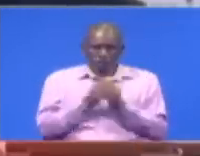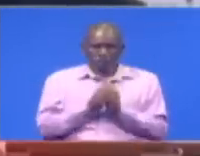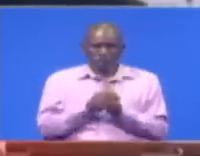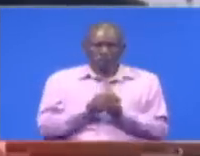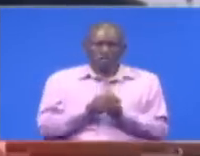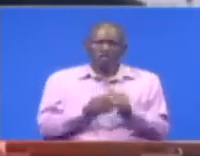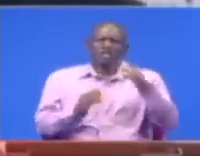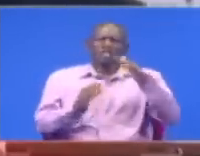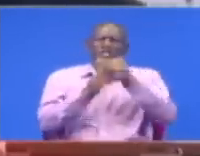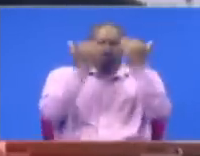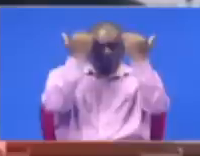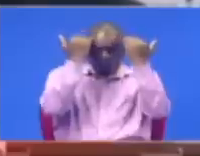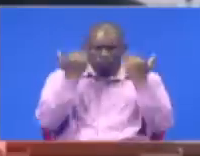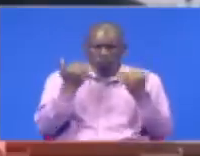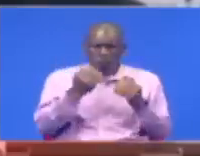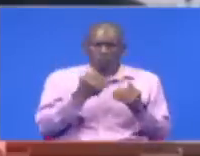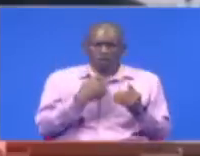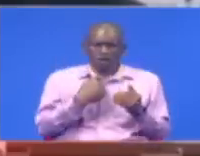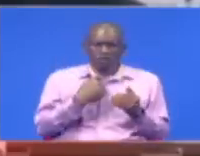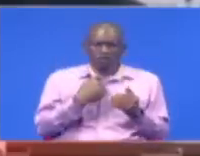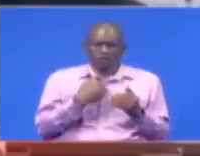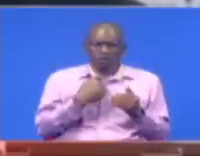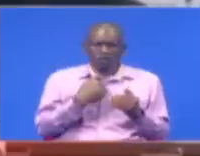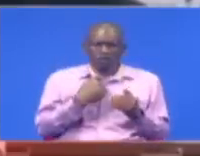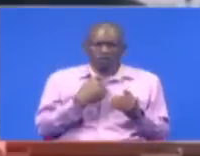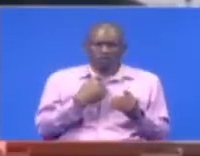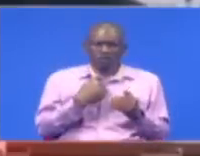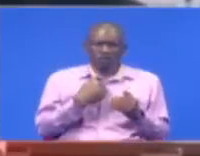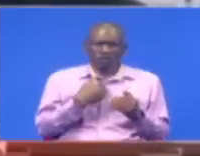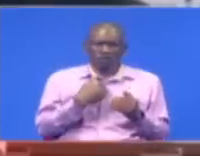the Supreme Court has exclusive